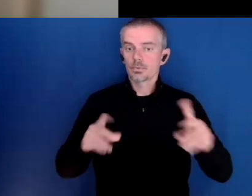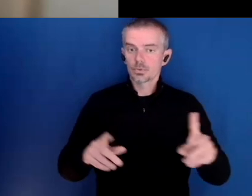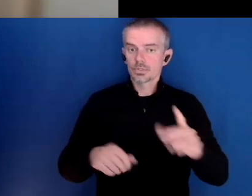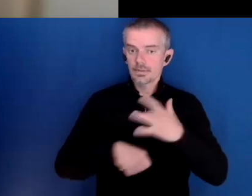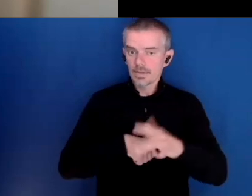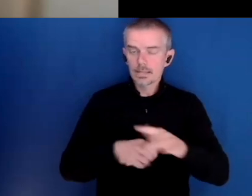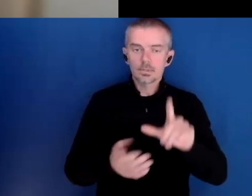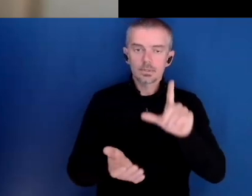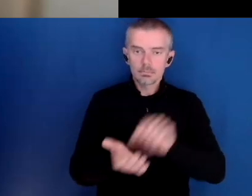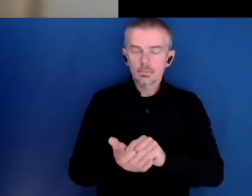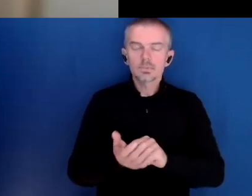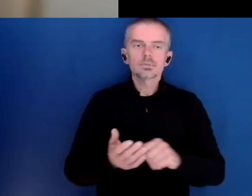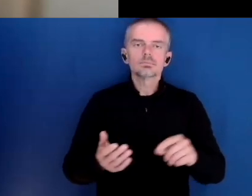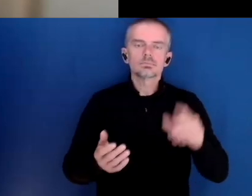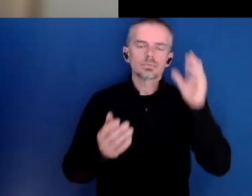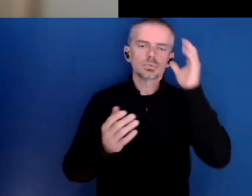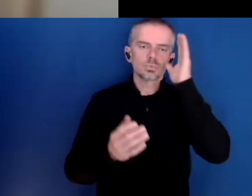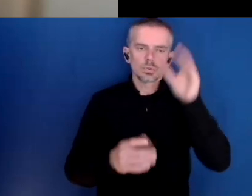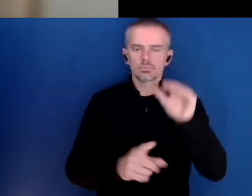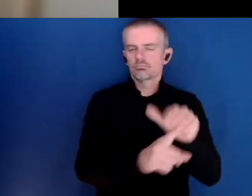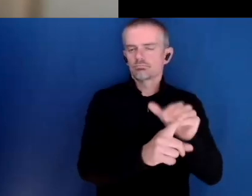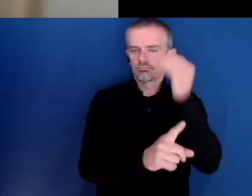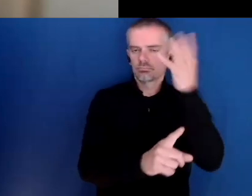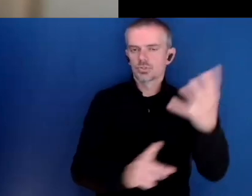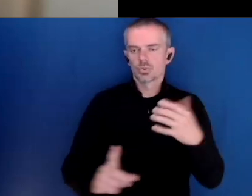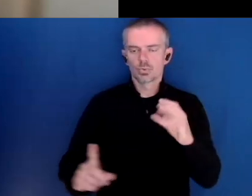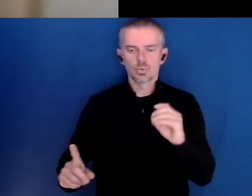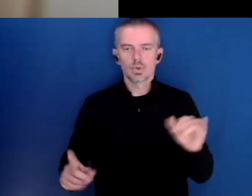and published, you'll be notified that it's out there.